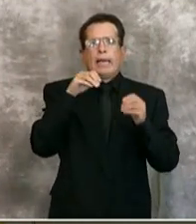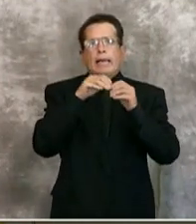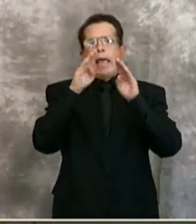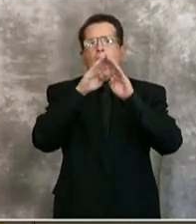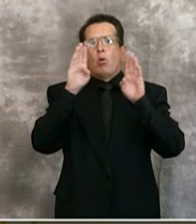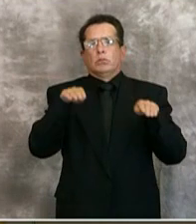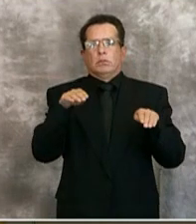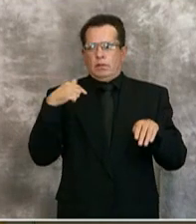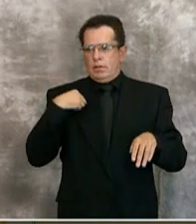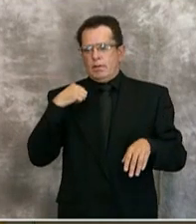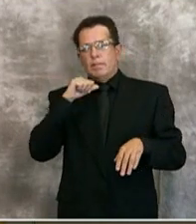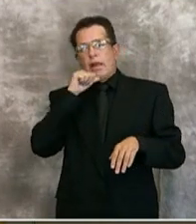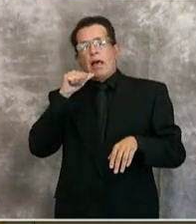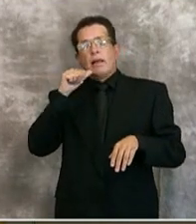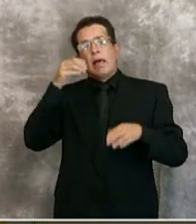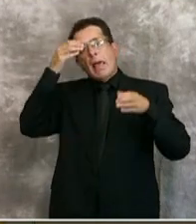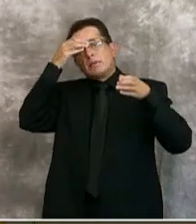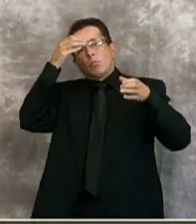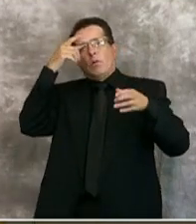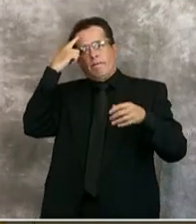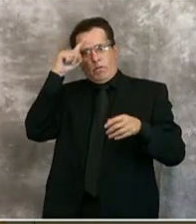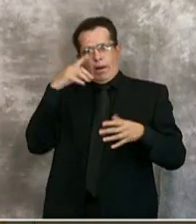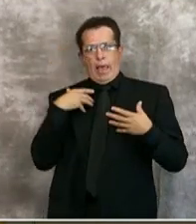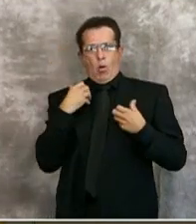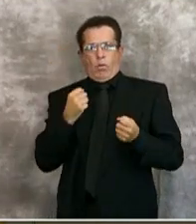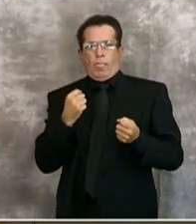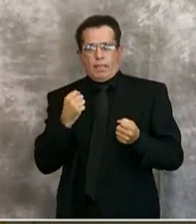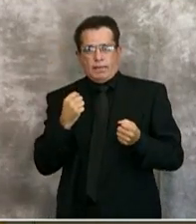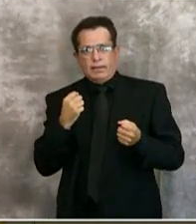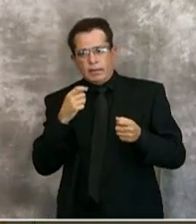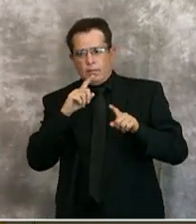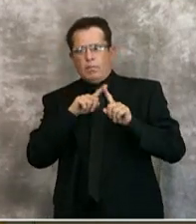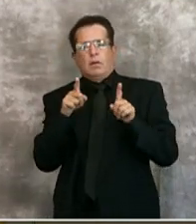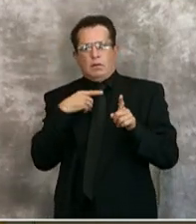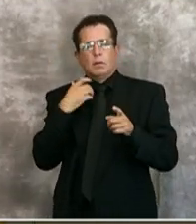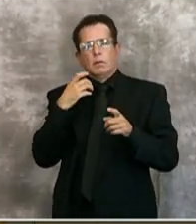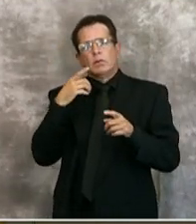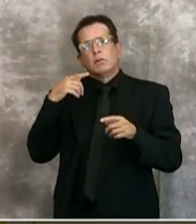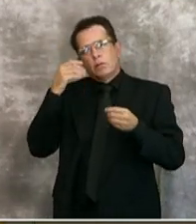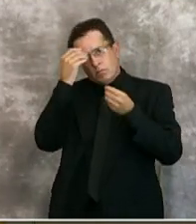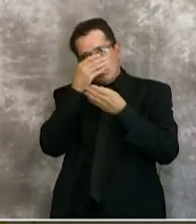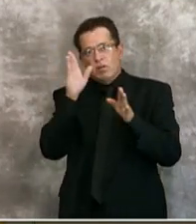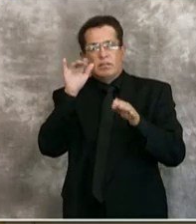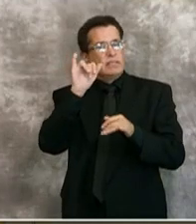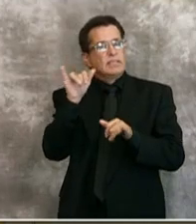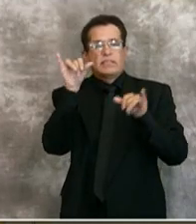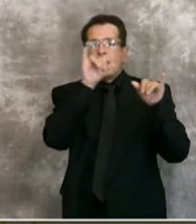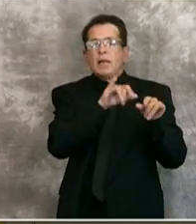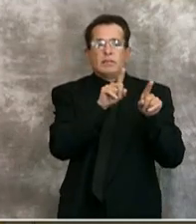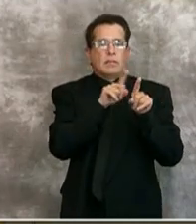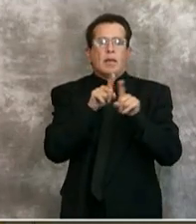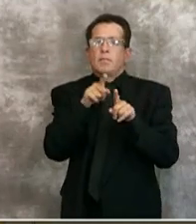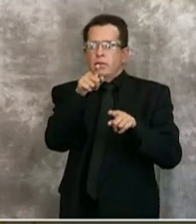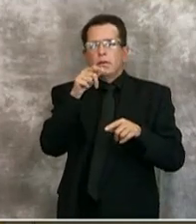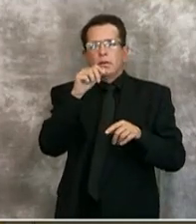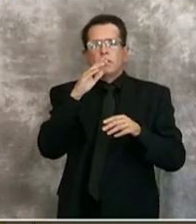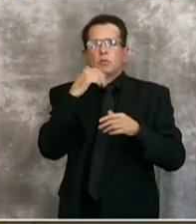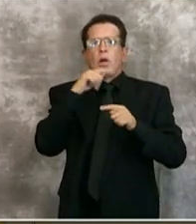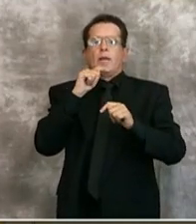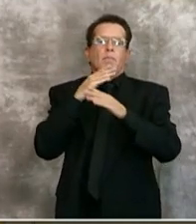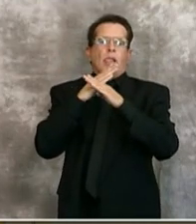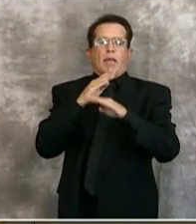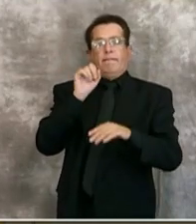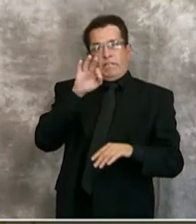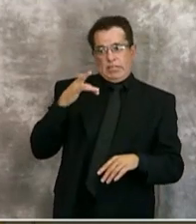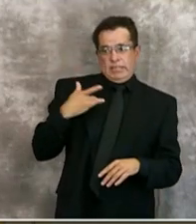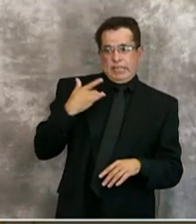about the COVID part. It's really the same for all people with pre-existing conditions and things like that. So